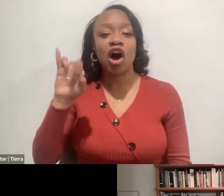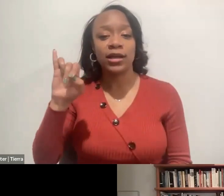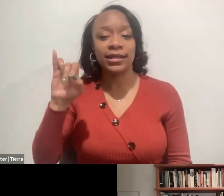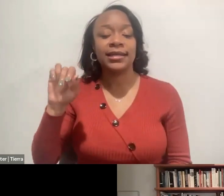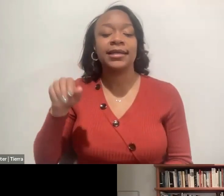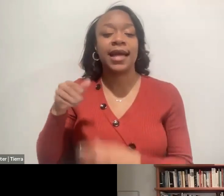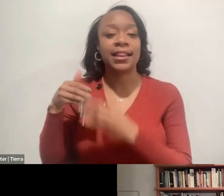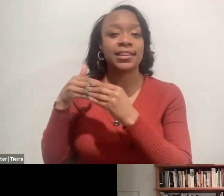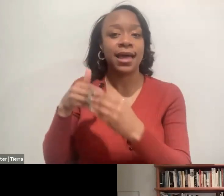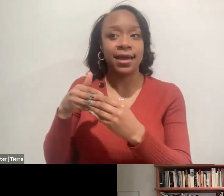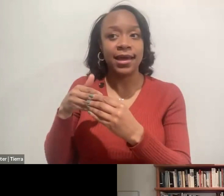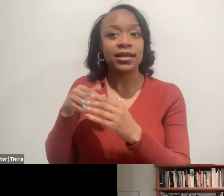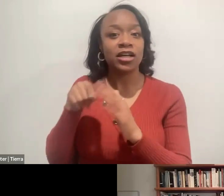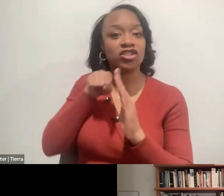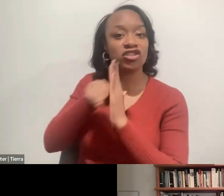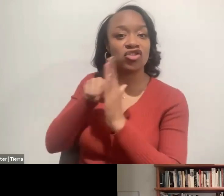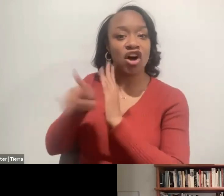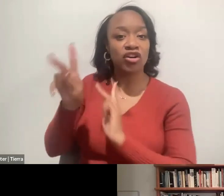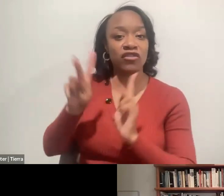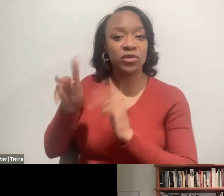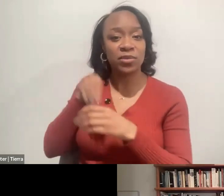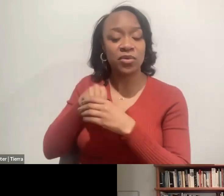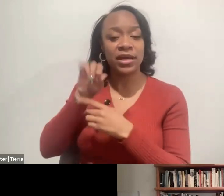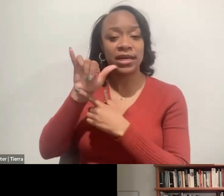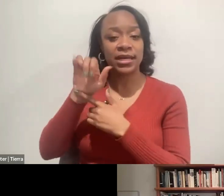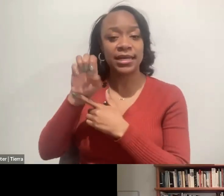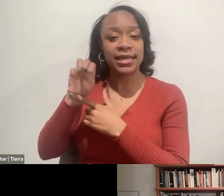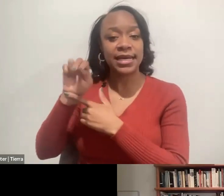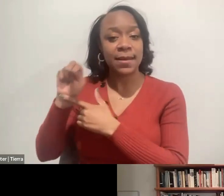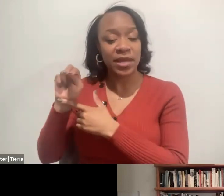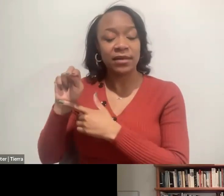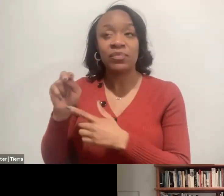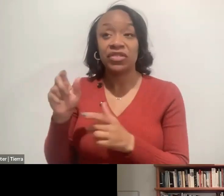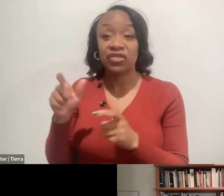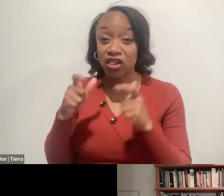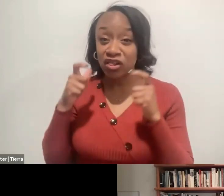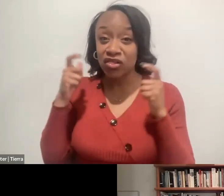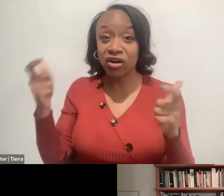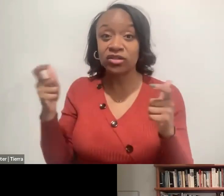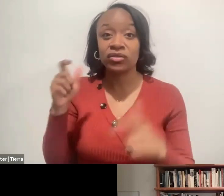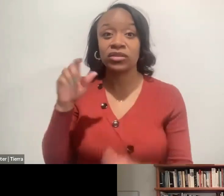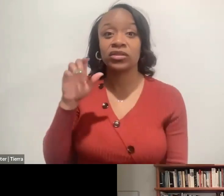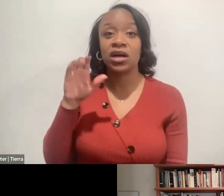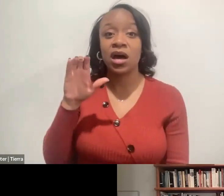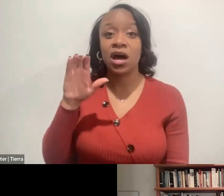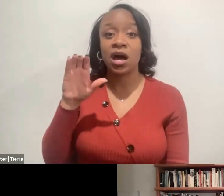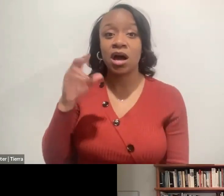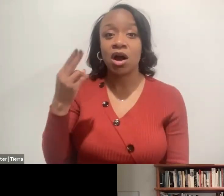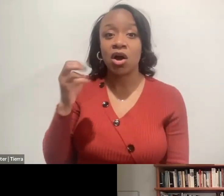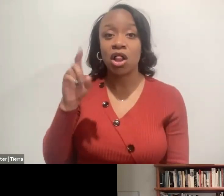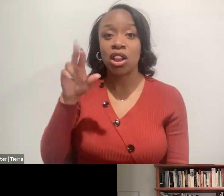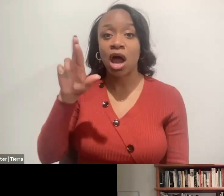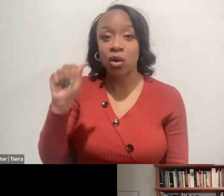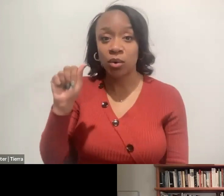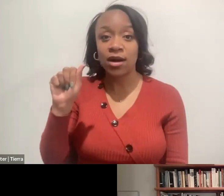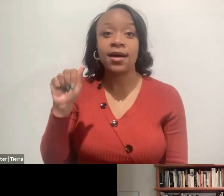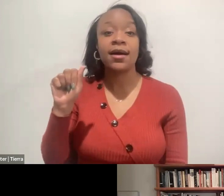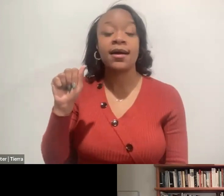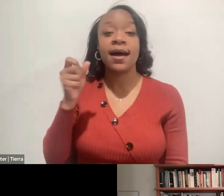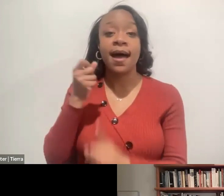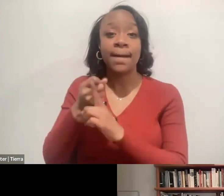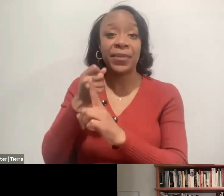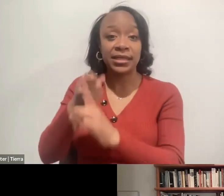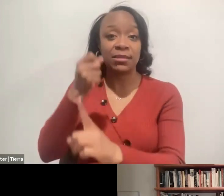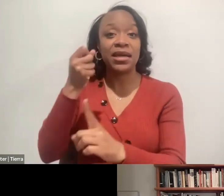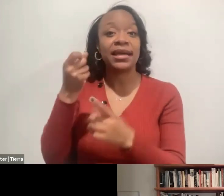in Yemen, the largest cholera epidemic in modern history inflicted by that war on Yemen.